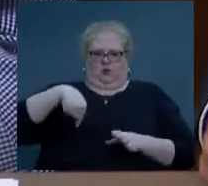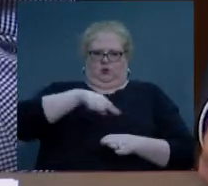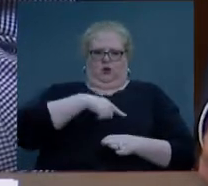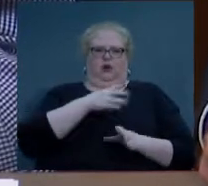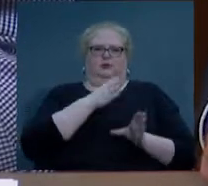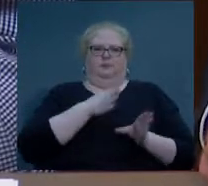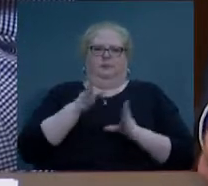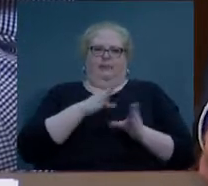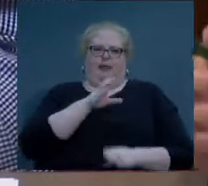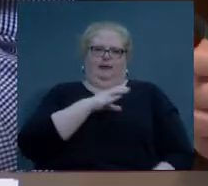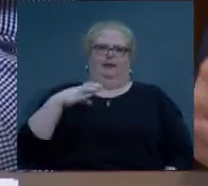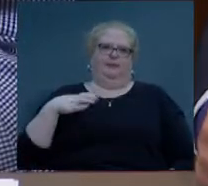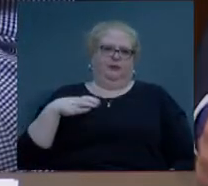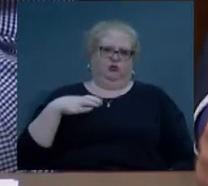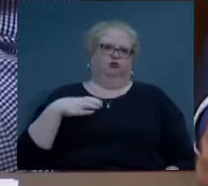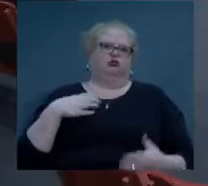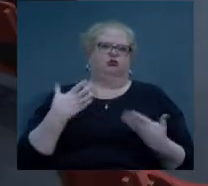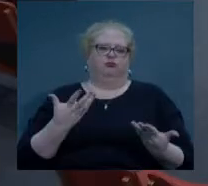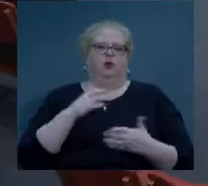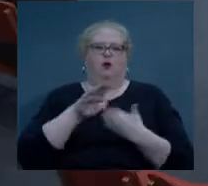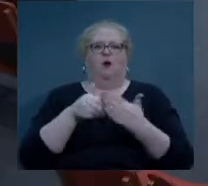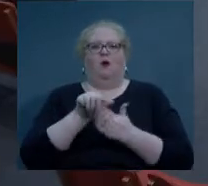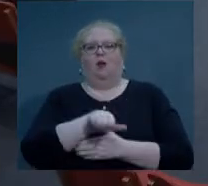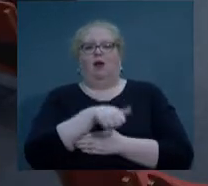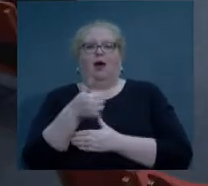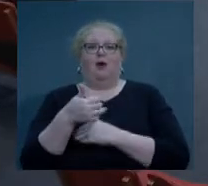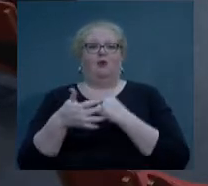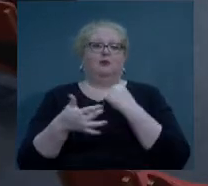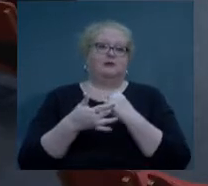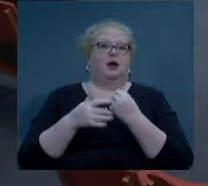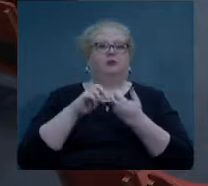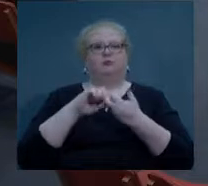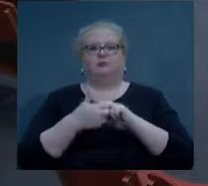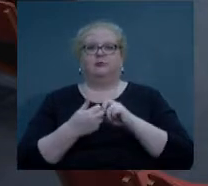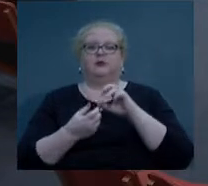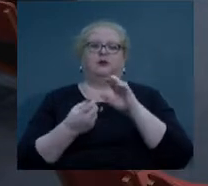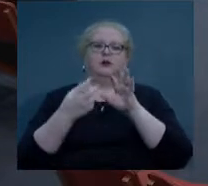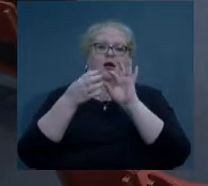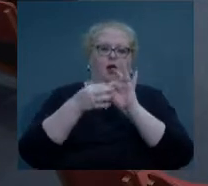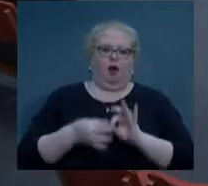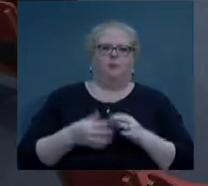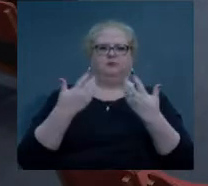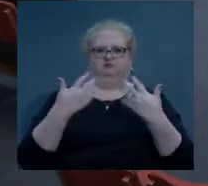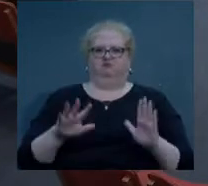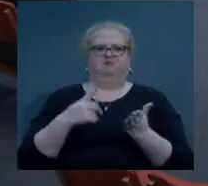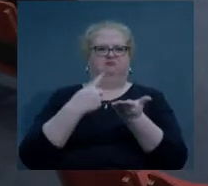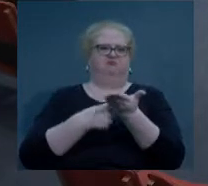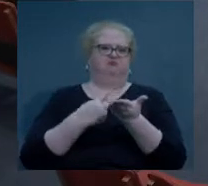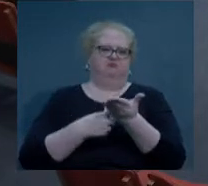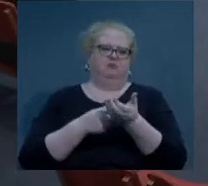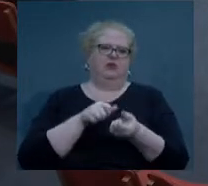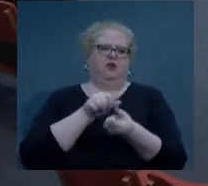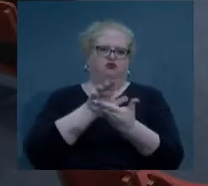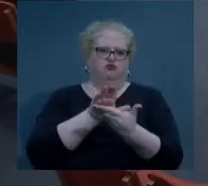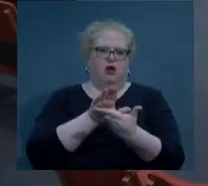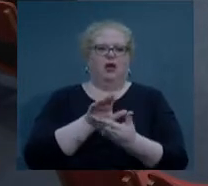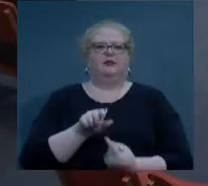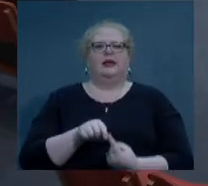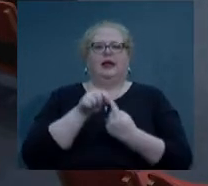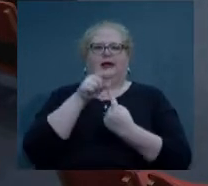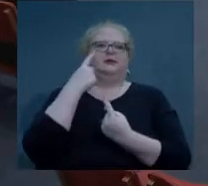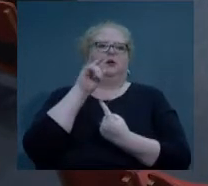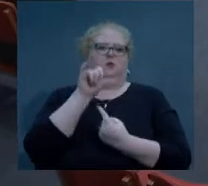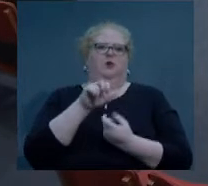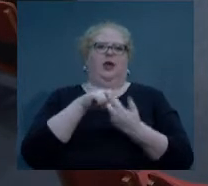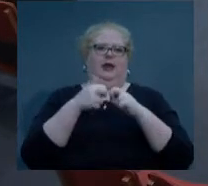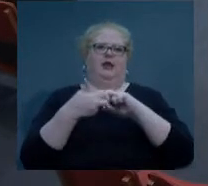with that. So all other technical comments and issues appear to have been addressed, except for the